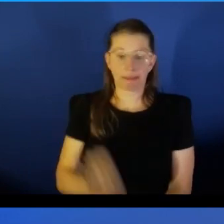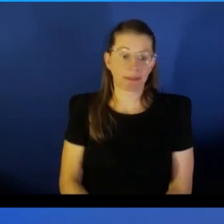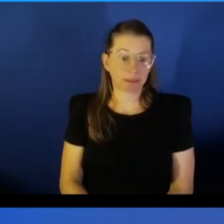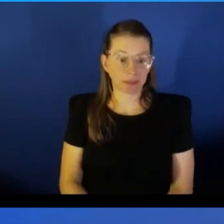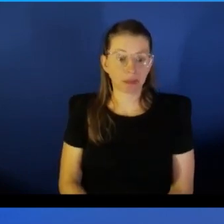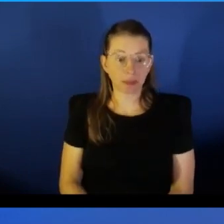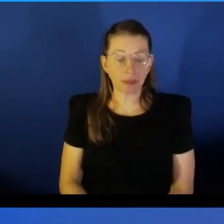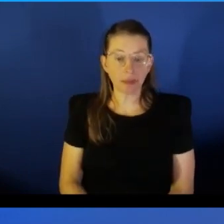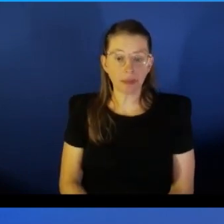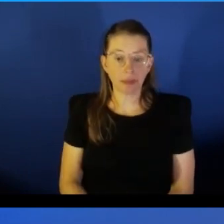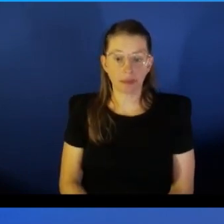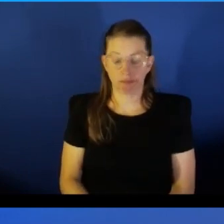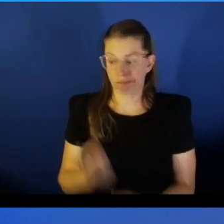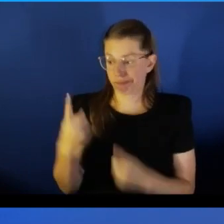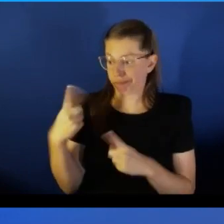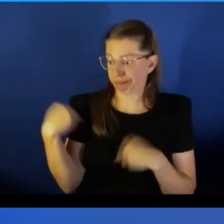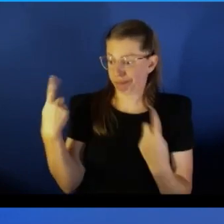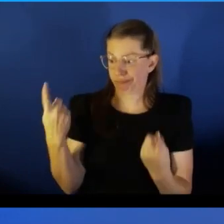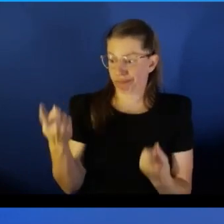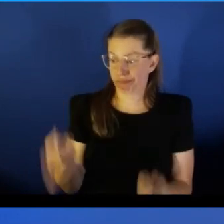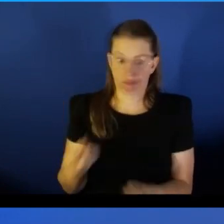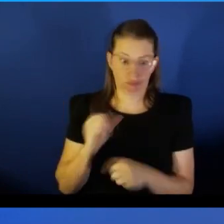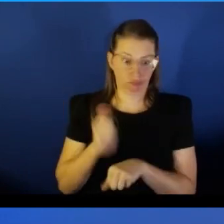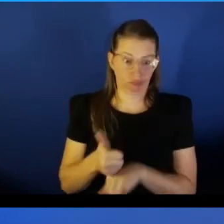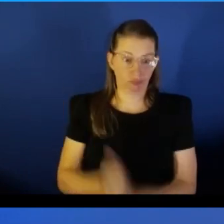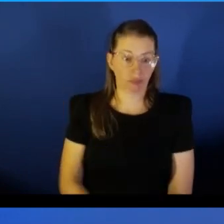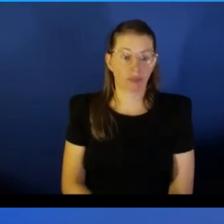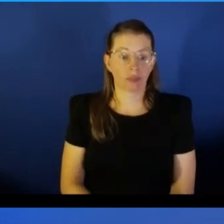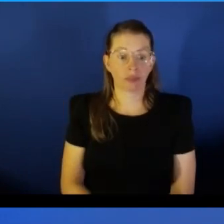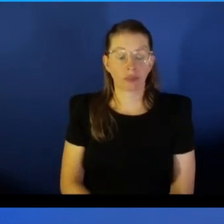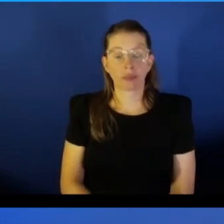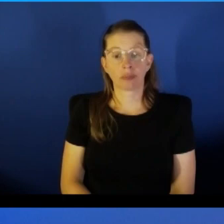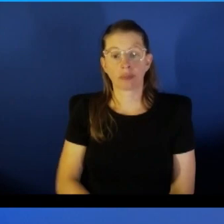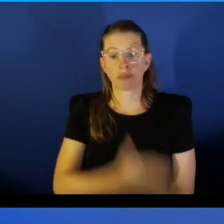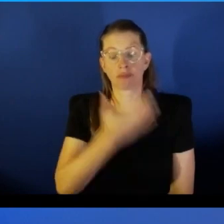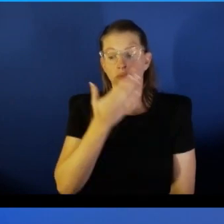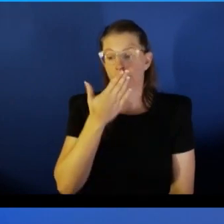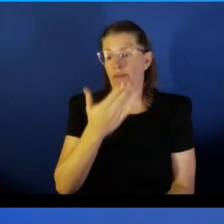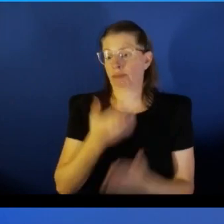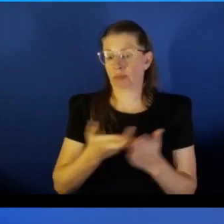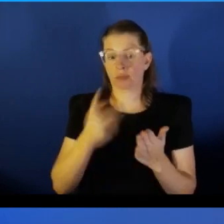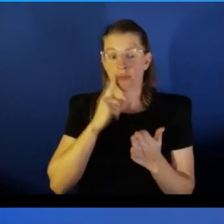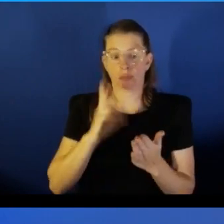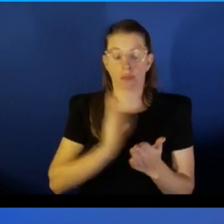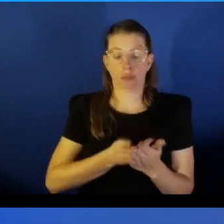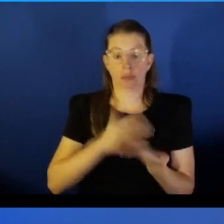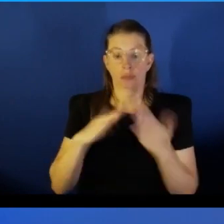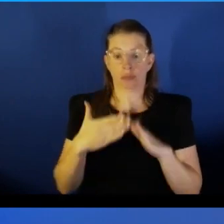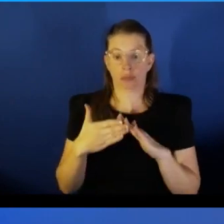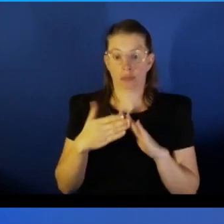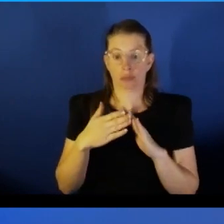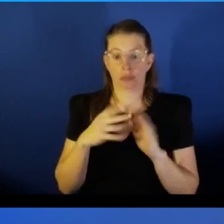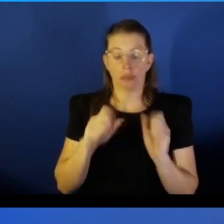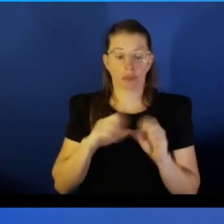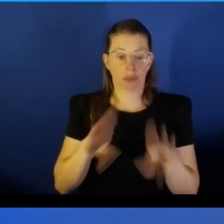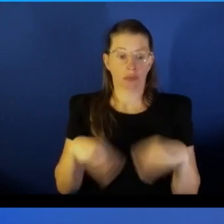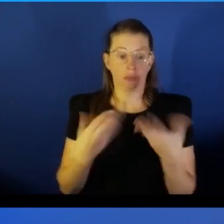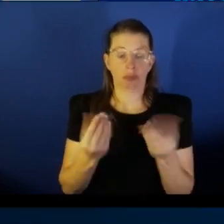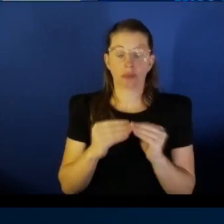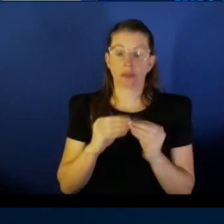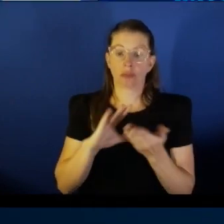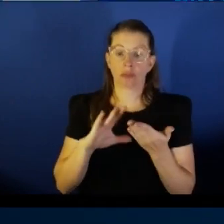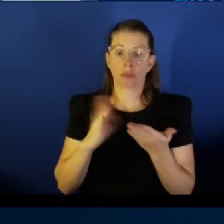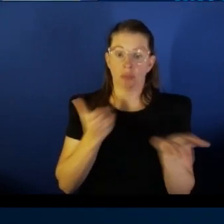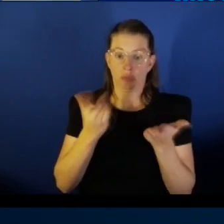has been around for a very long time and is a huge resource for our community, and it helps us be able to provide more services for families. A